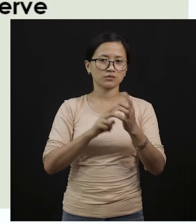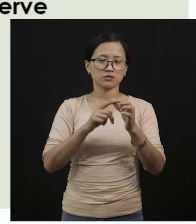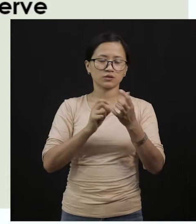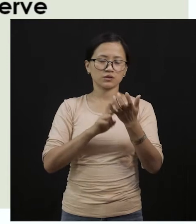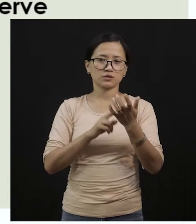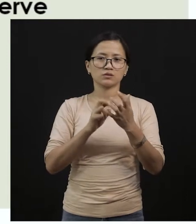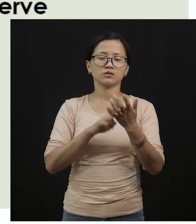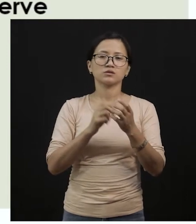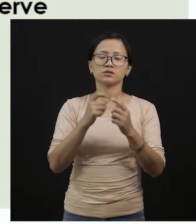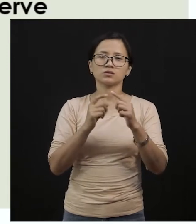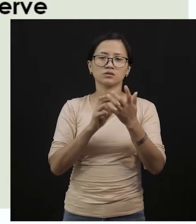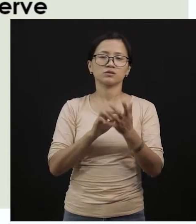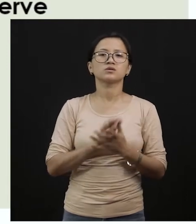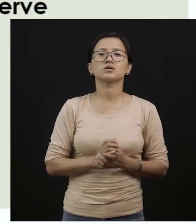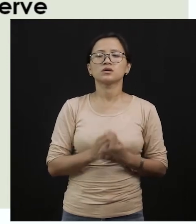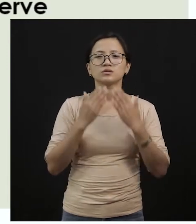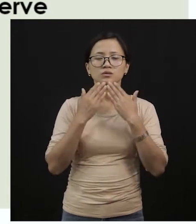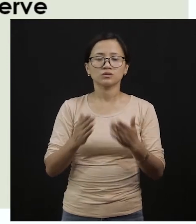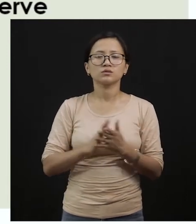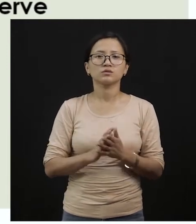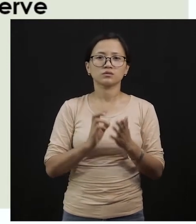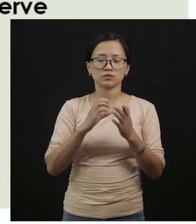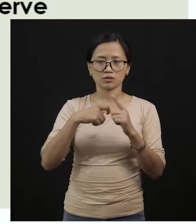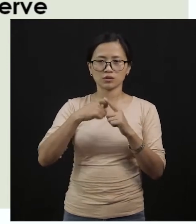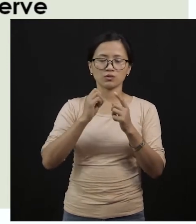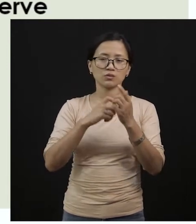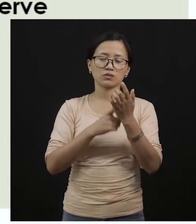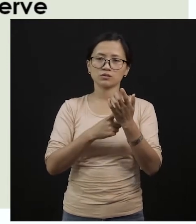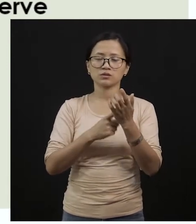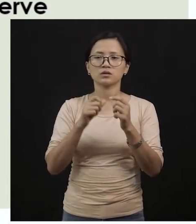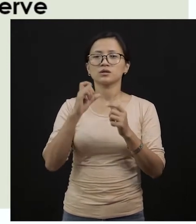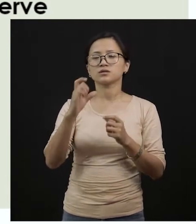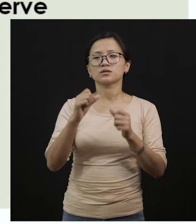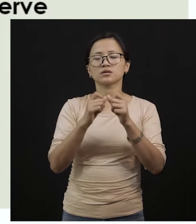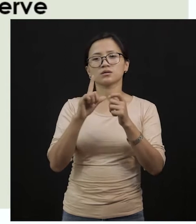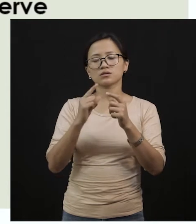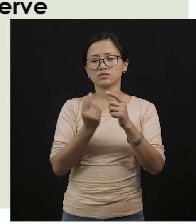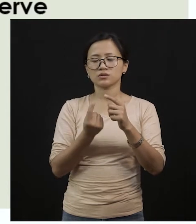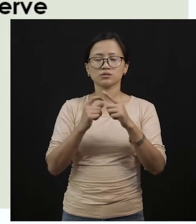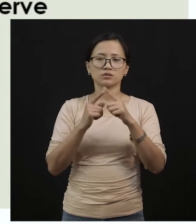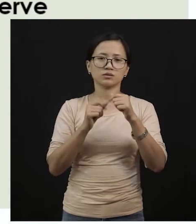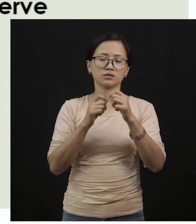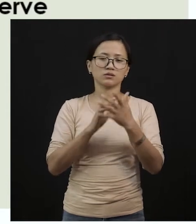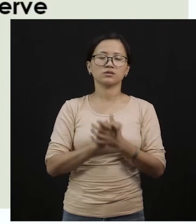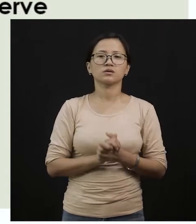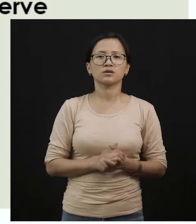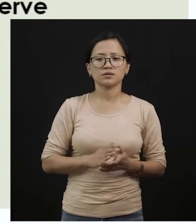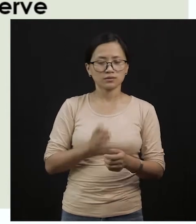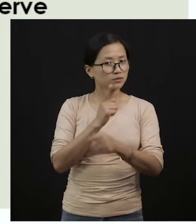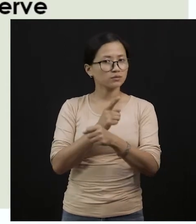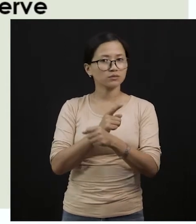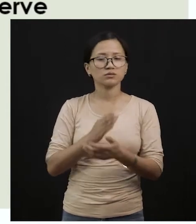You know what is a convent school, right? Convent schools are run by Christian missionaries, right? She came to Kolkata as a teacher,